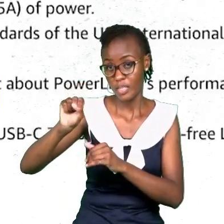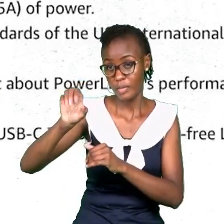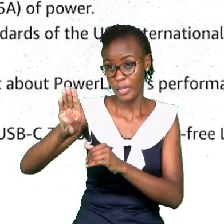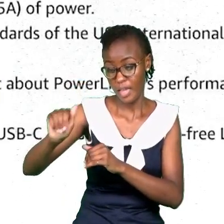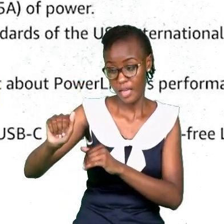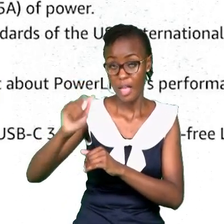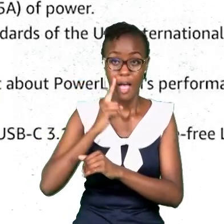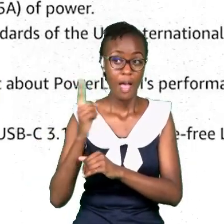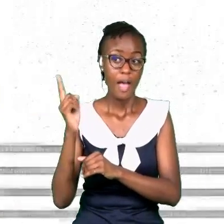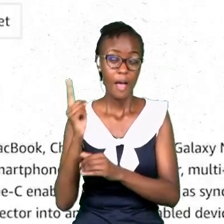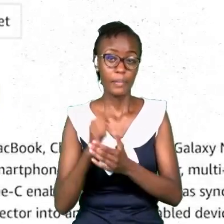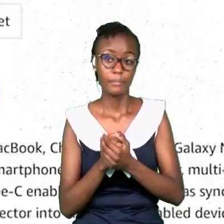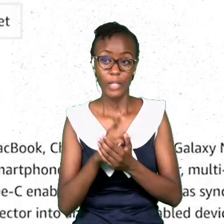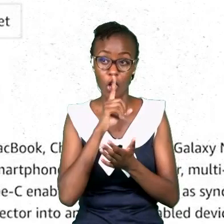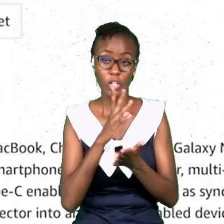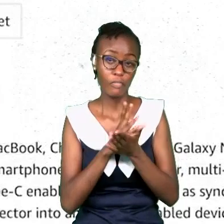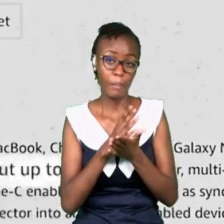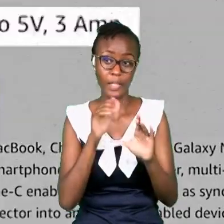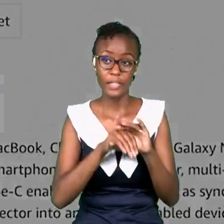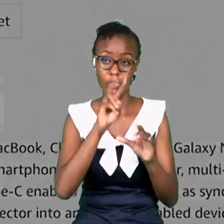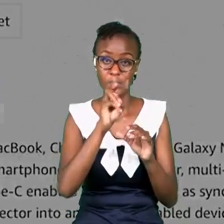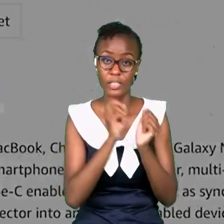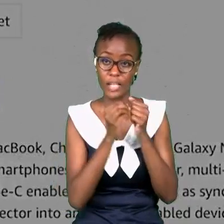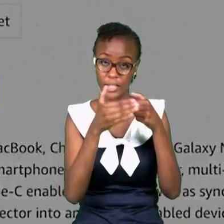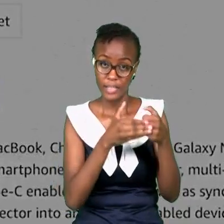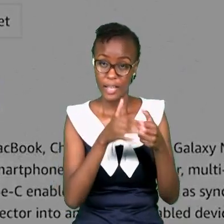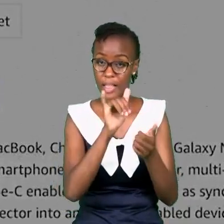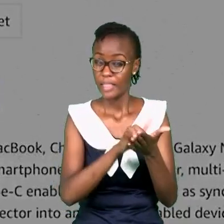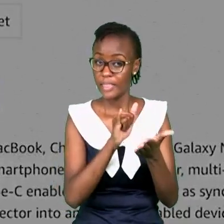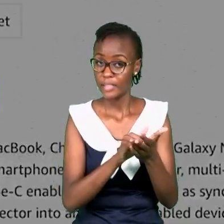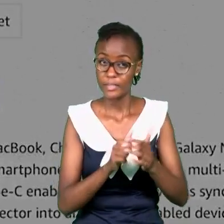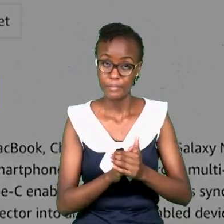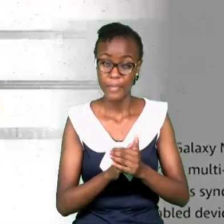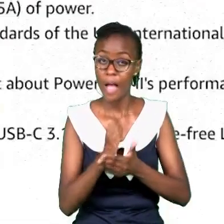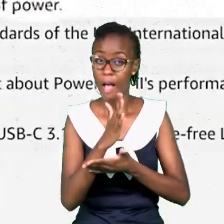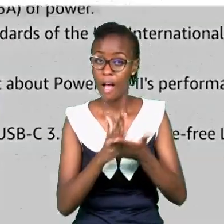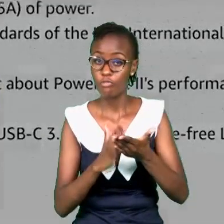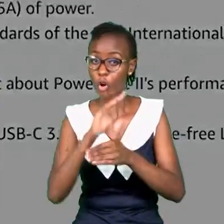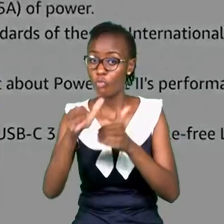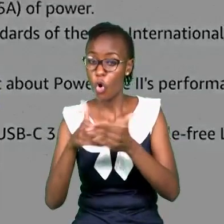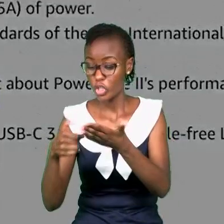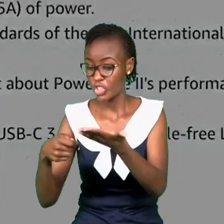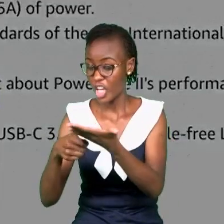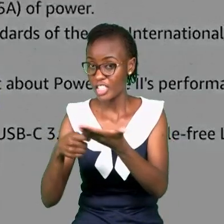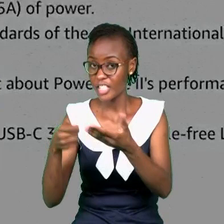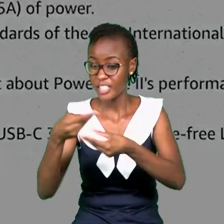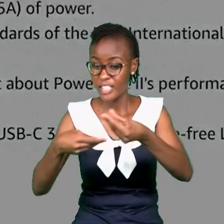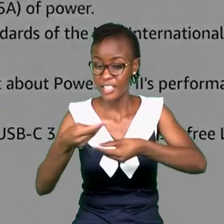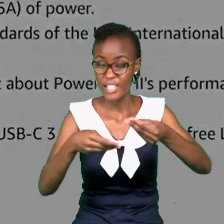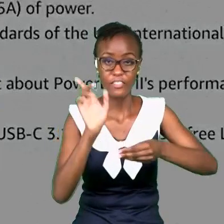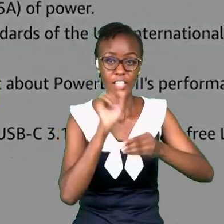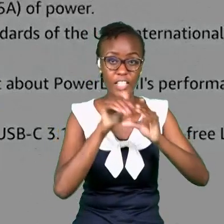to a Commission impact assessment study in 2019, around half of chargers sold with mobile phones in the European Union